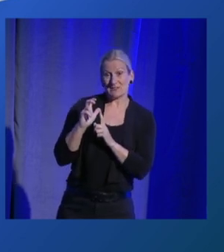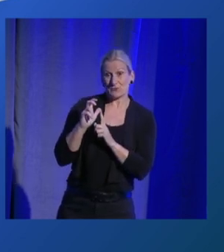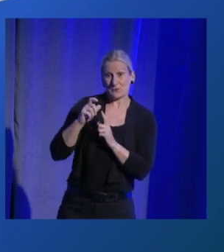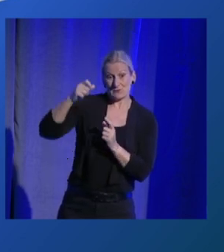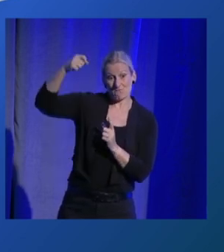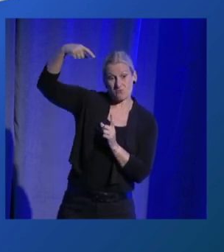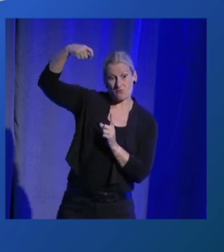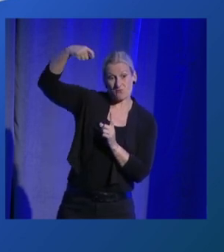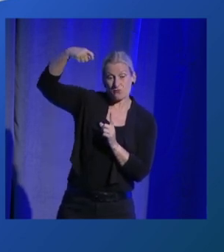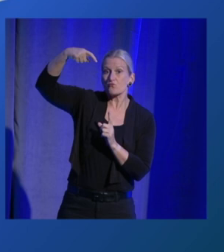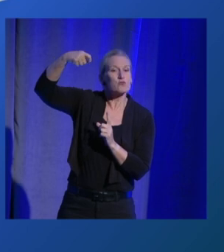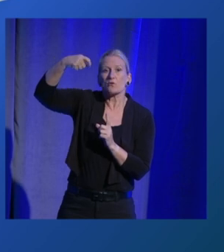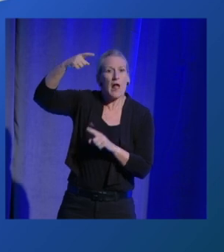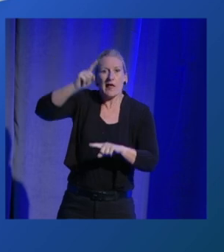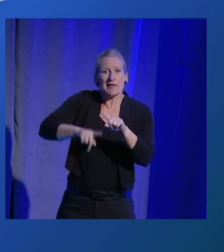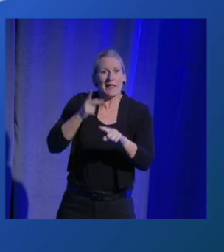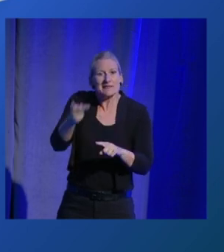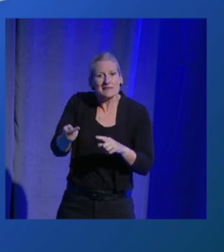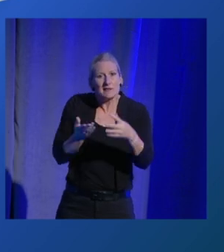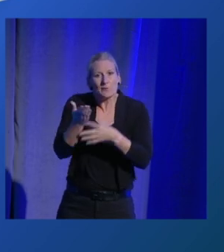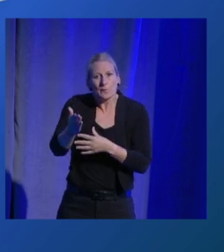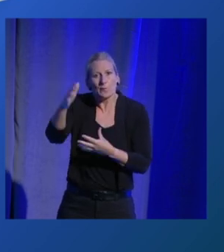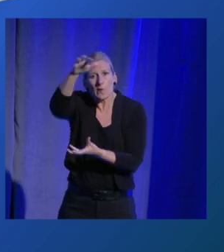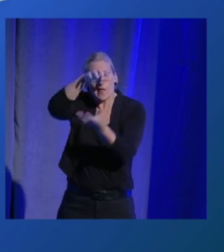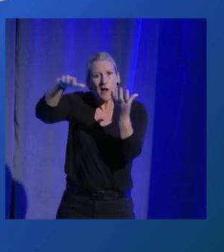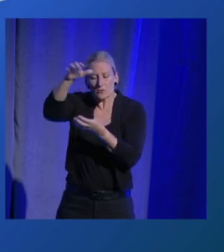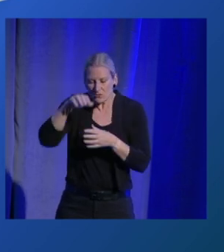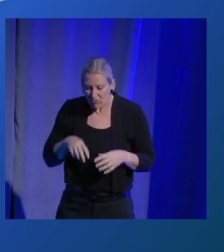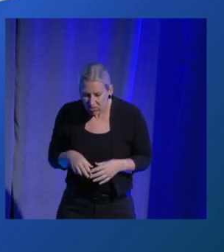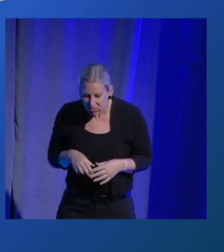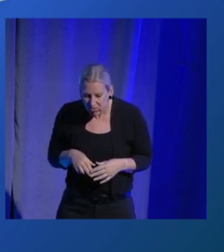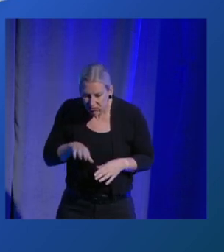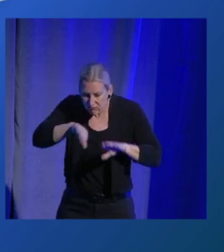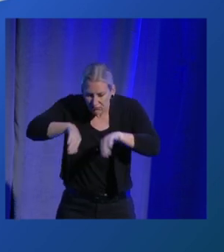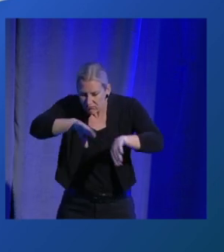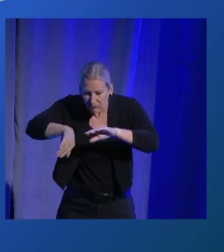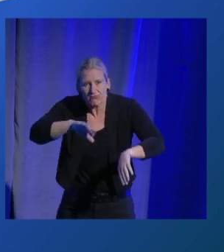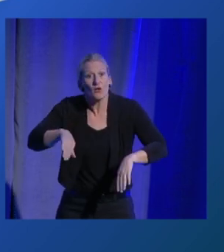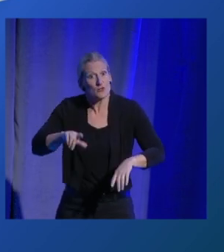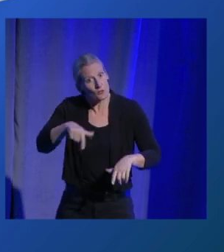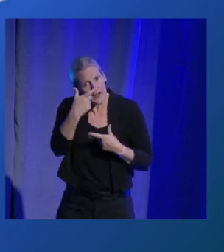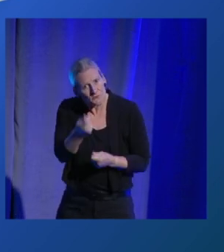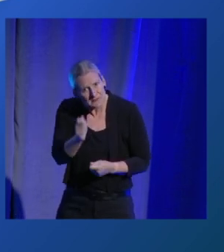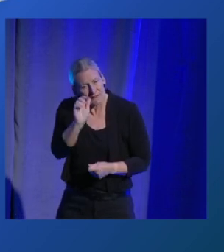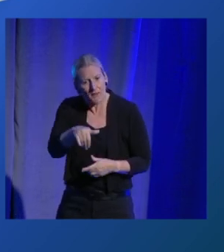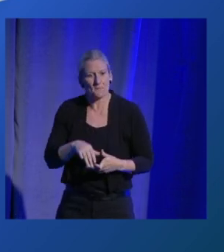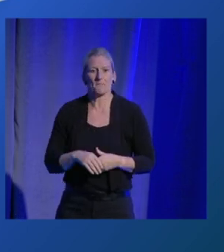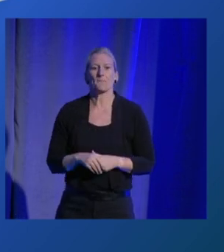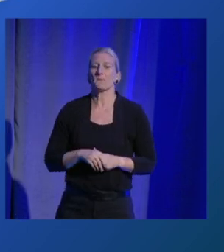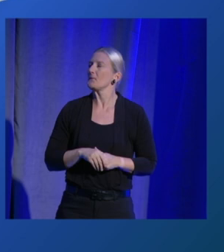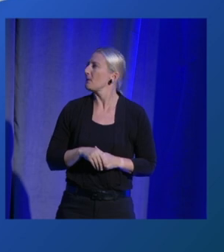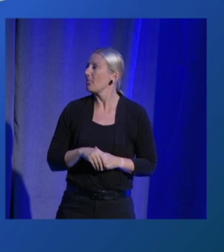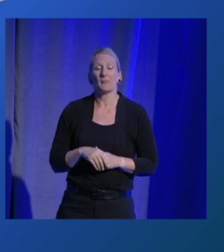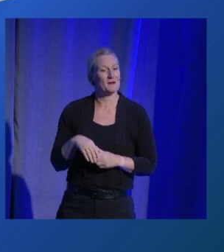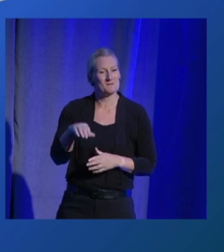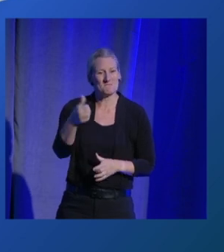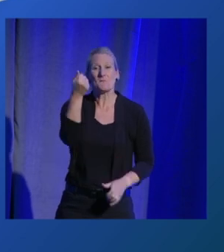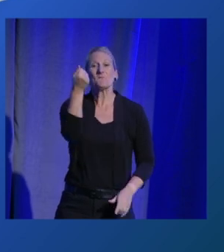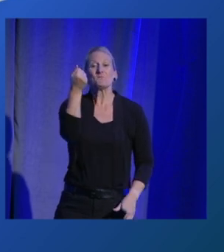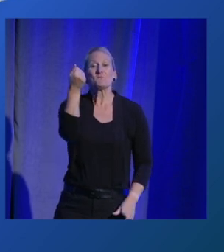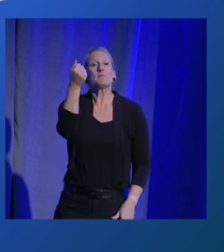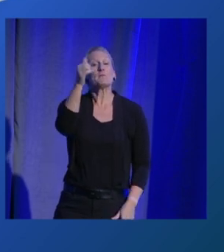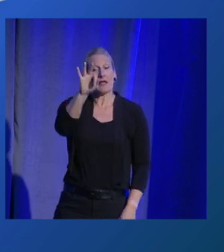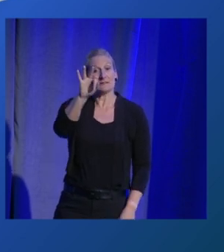a lot but 1960s right in 1971 NASA took a liar